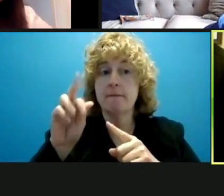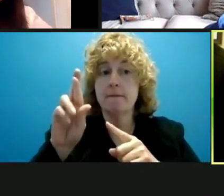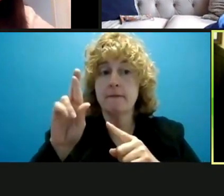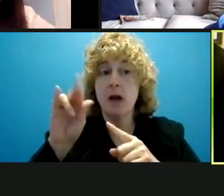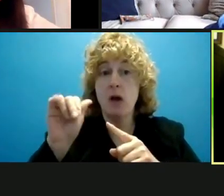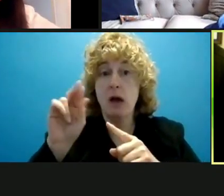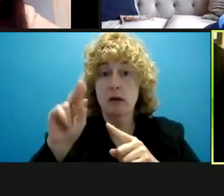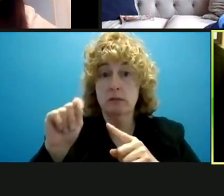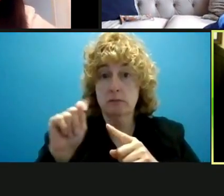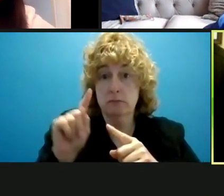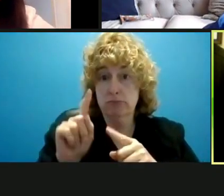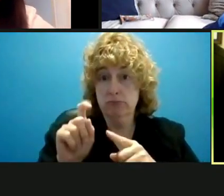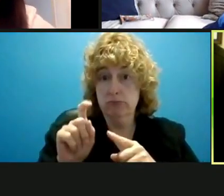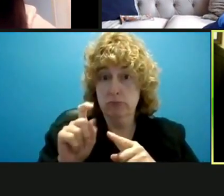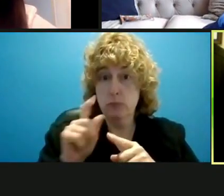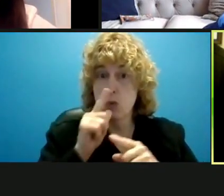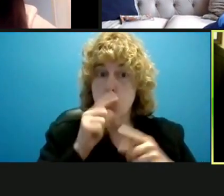Who would like to take that?